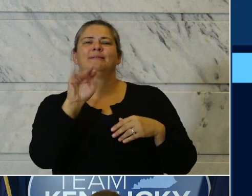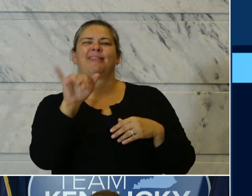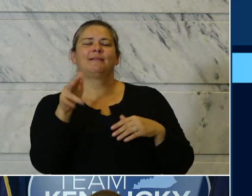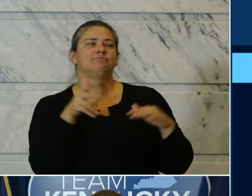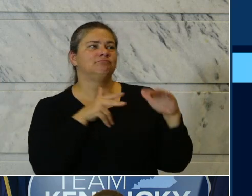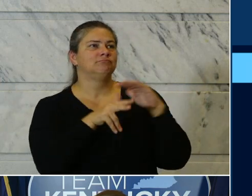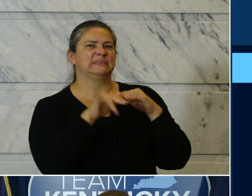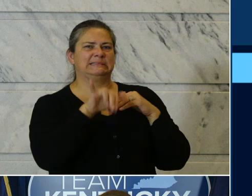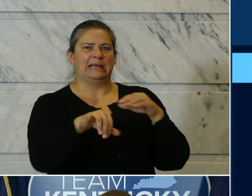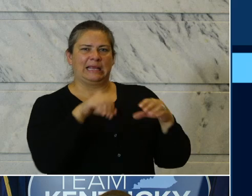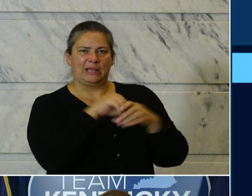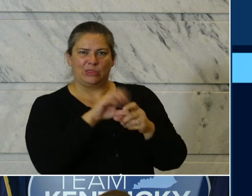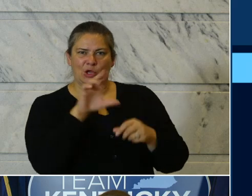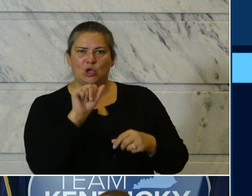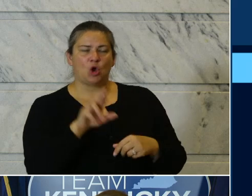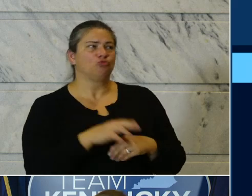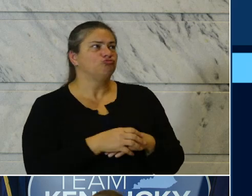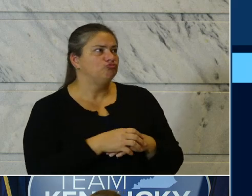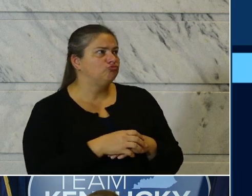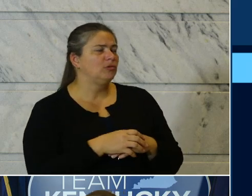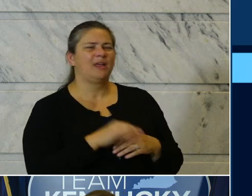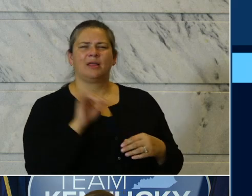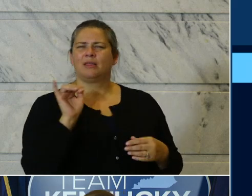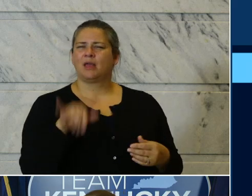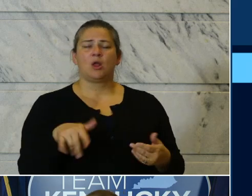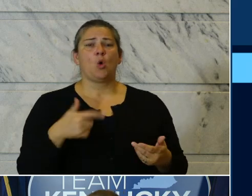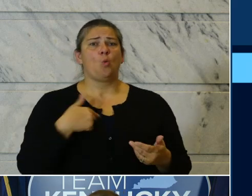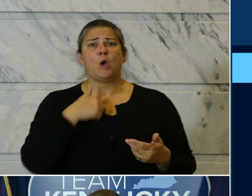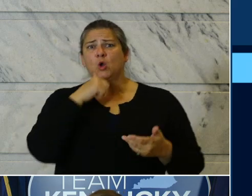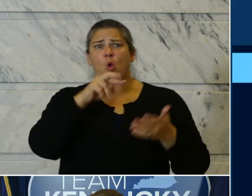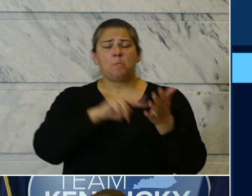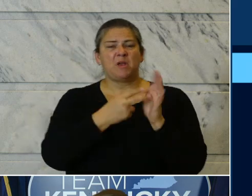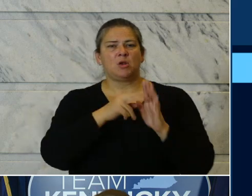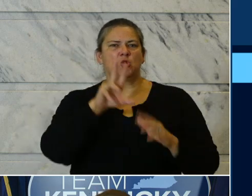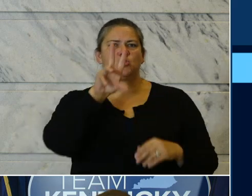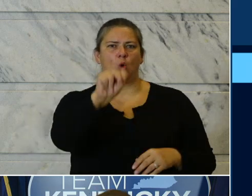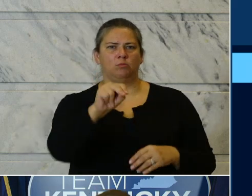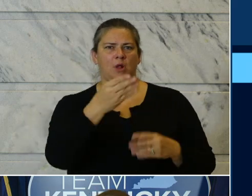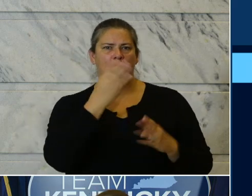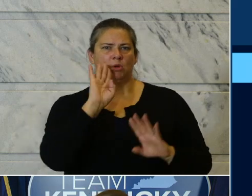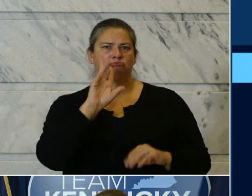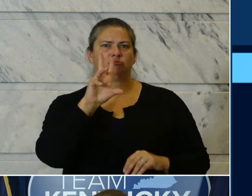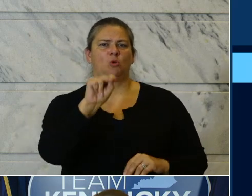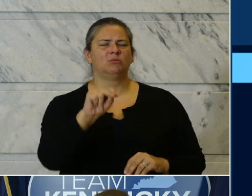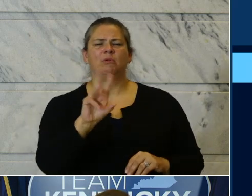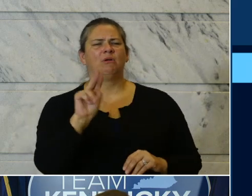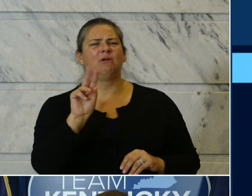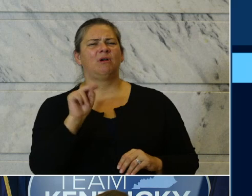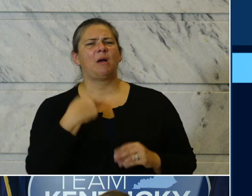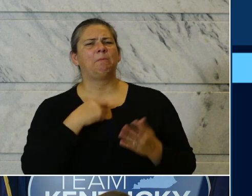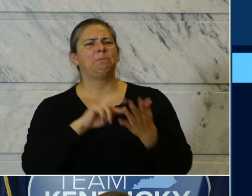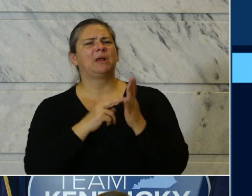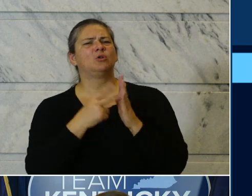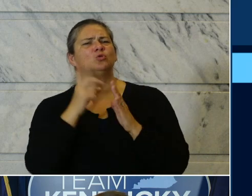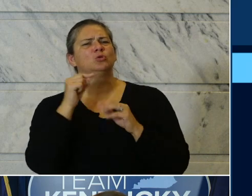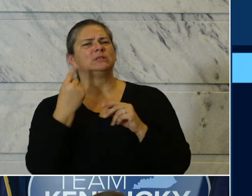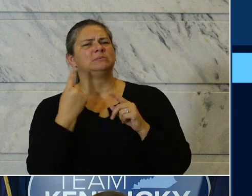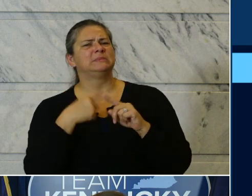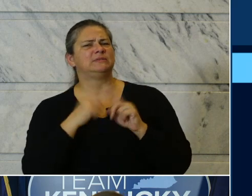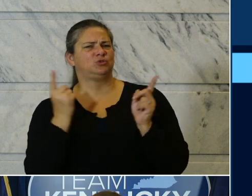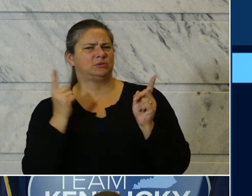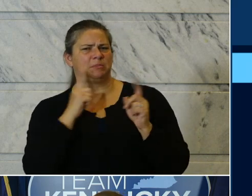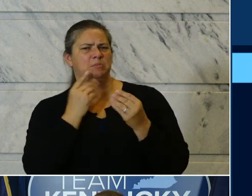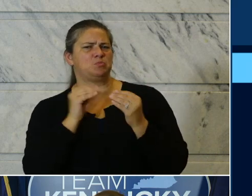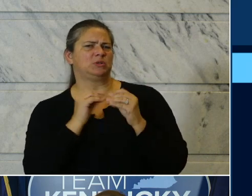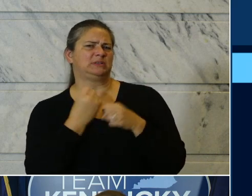or significantly spread out. We're not asking that those groups don't do Halloween, just differently, just safely. And I will tell you that our